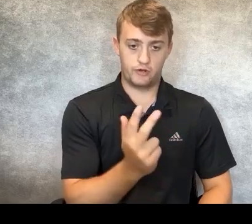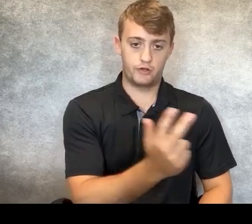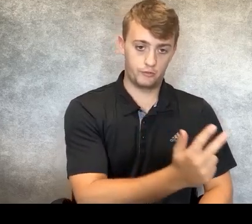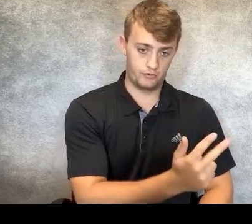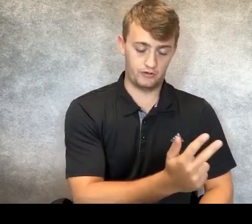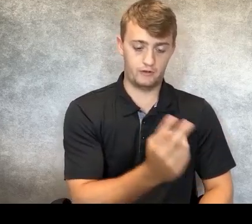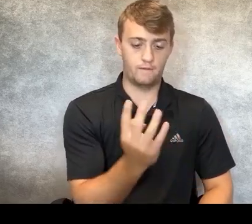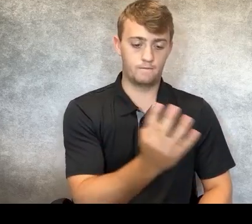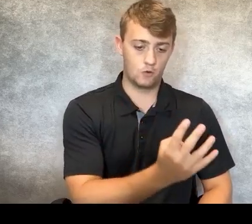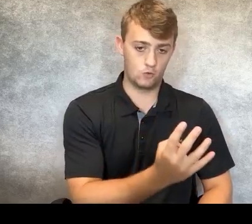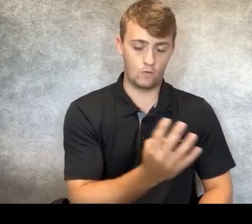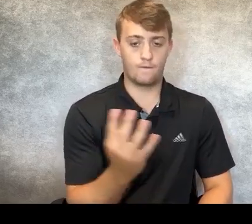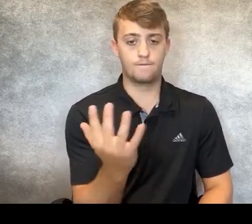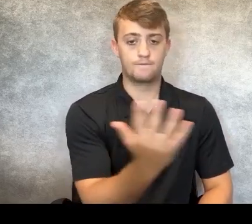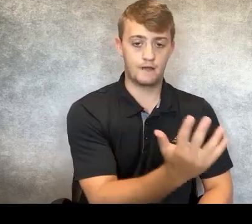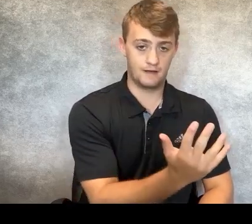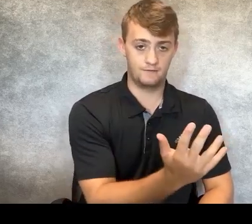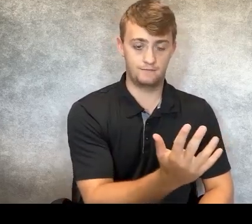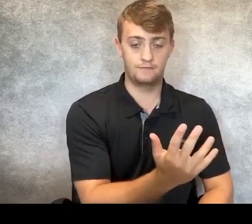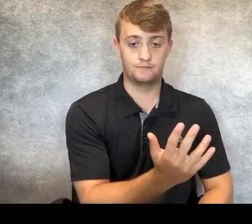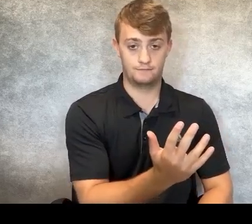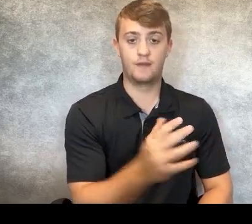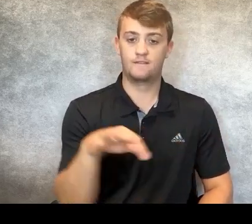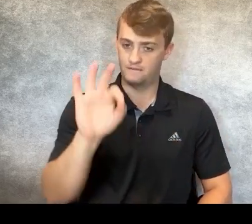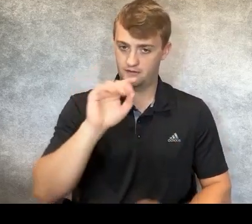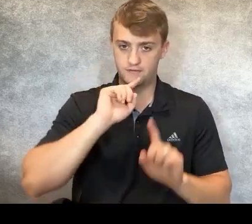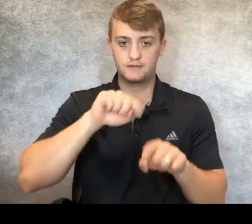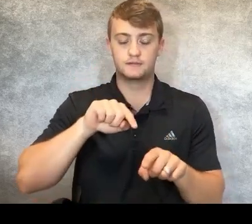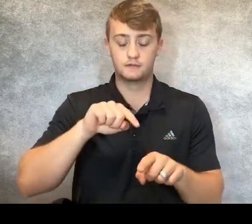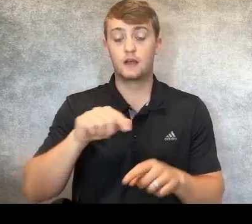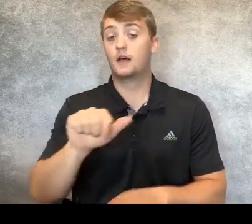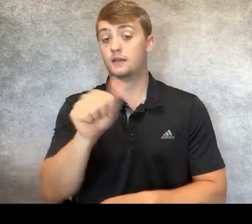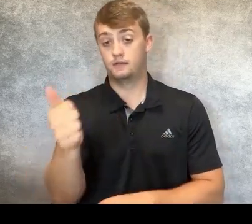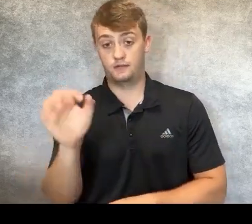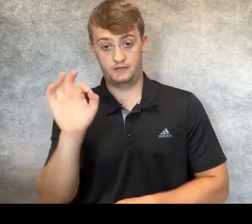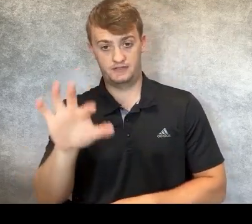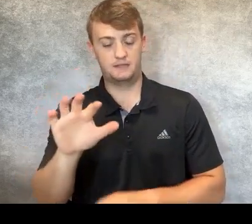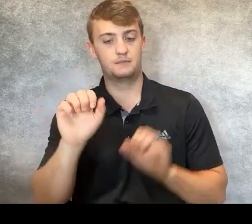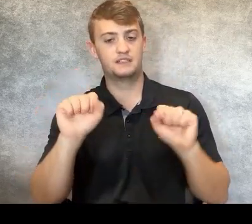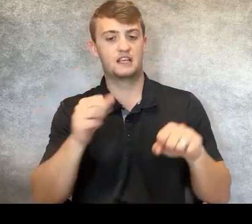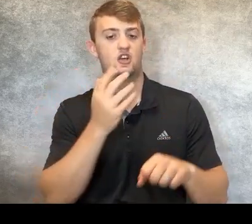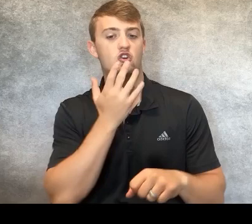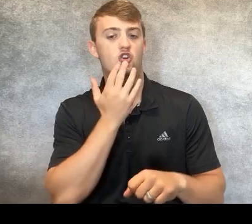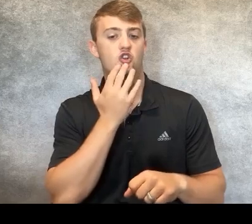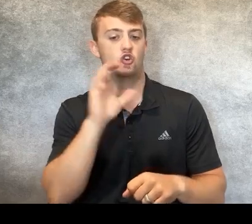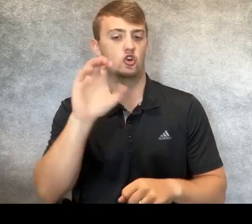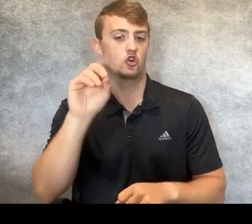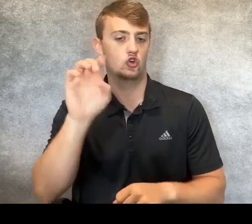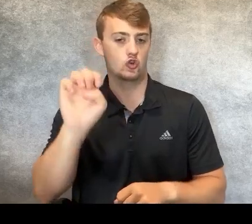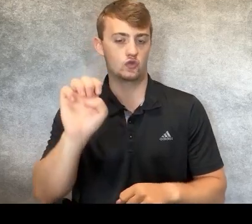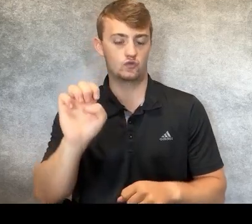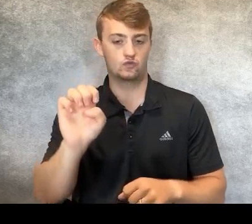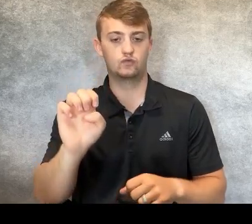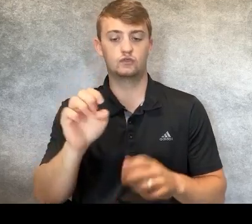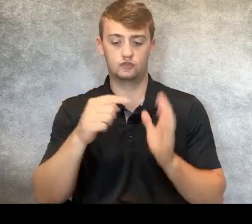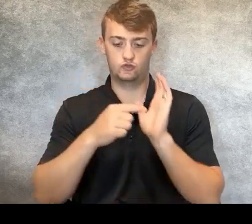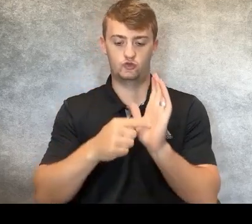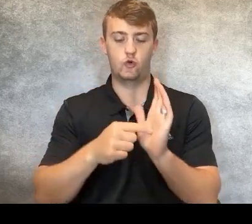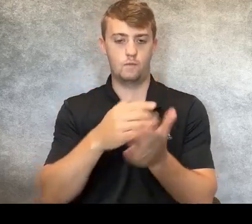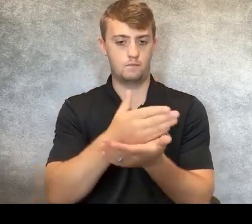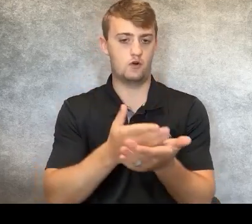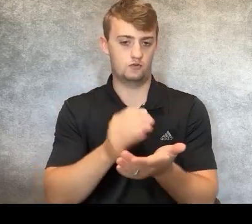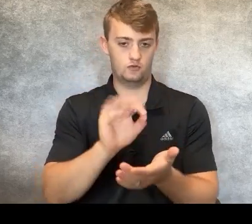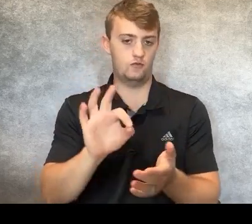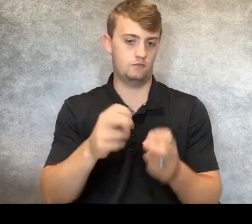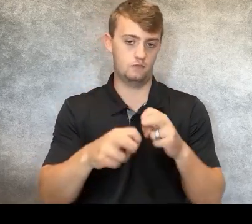3, 4, 5 to find the answer. Another tip is to color code counters to show parts